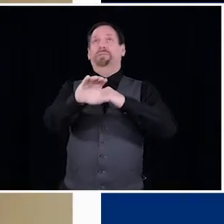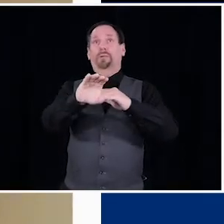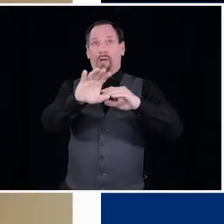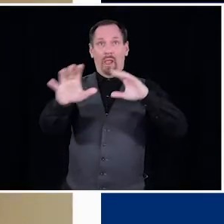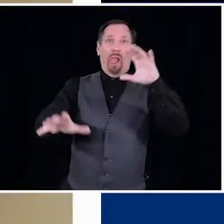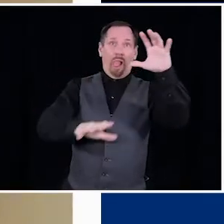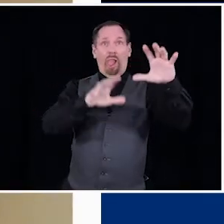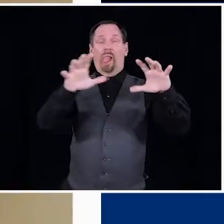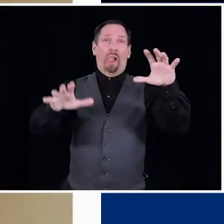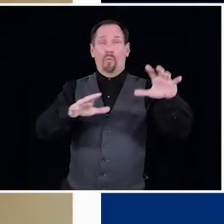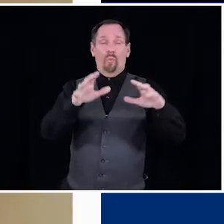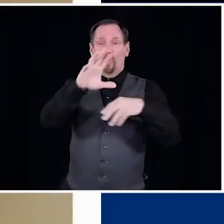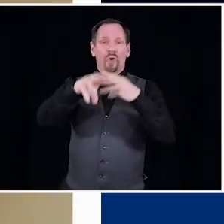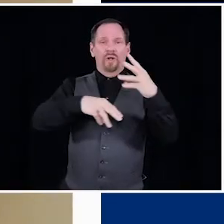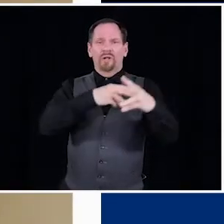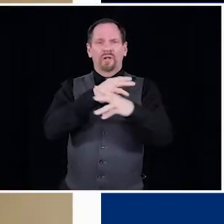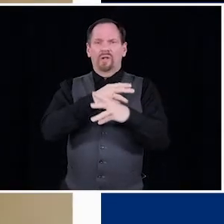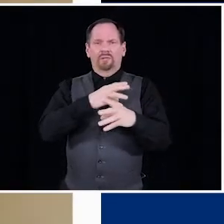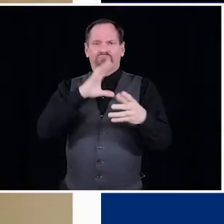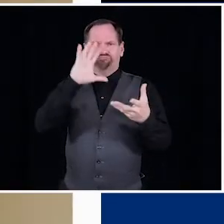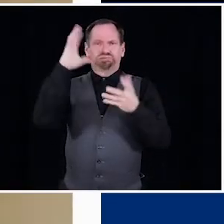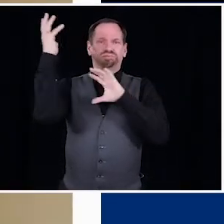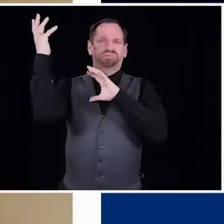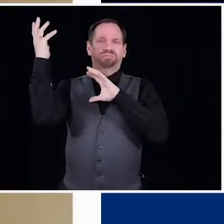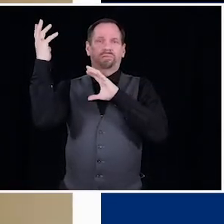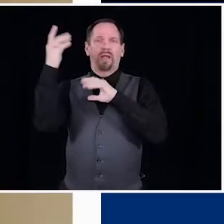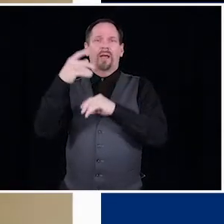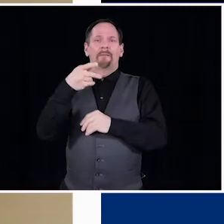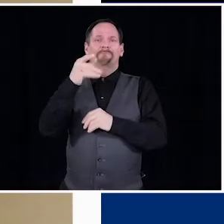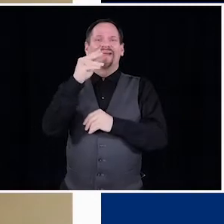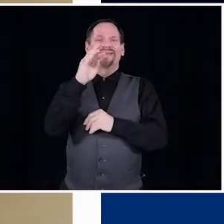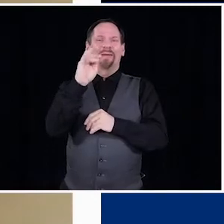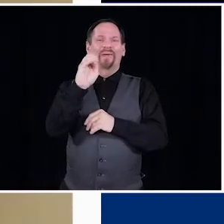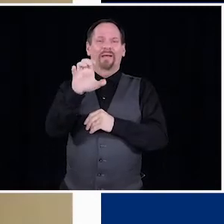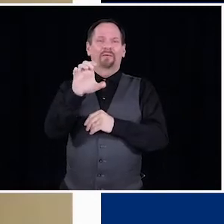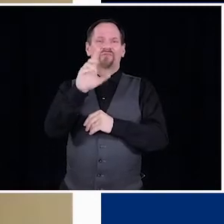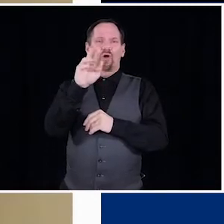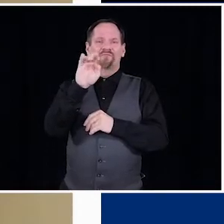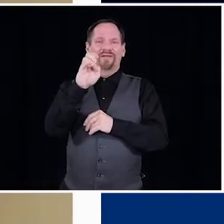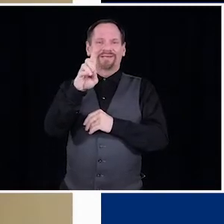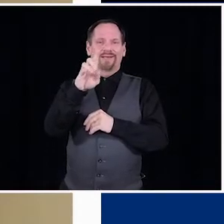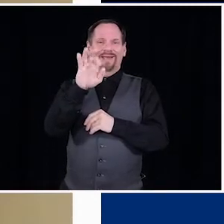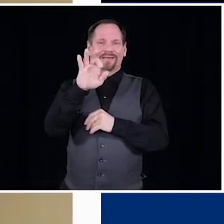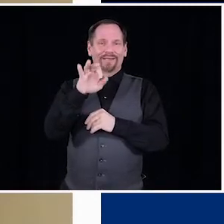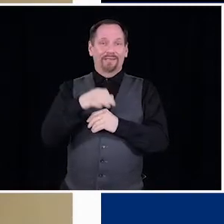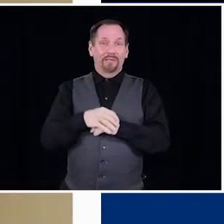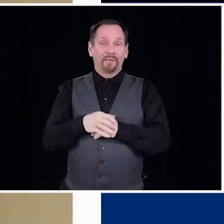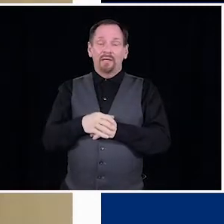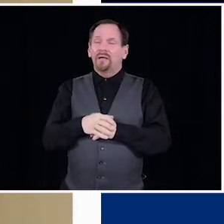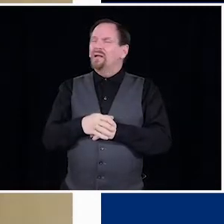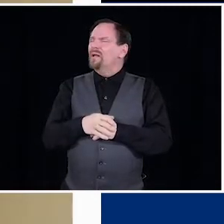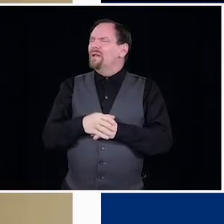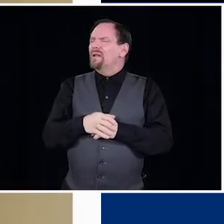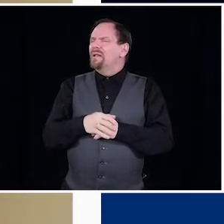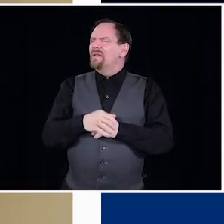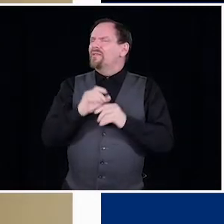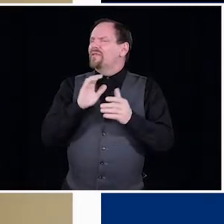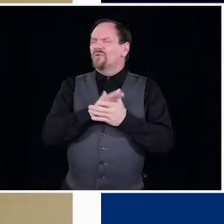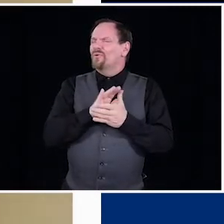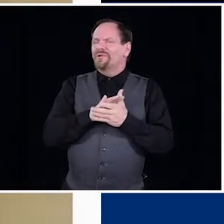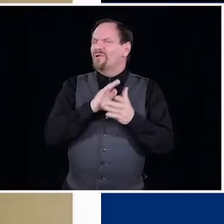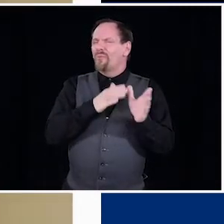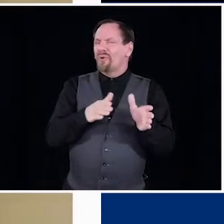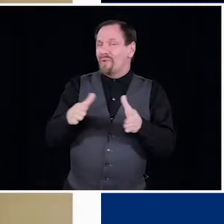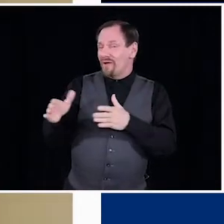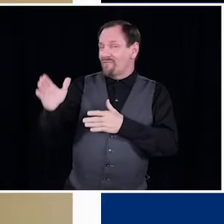pandemic. But remember this, the Whiting School did not prepare you for the world that was, but for the world that was to